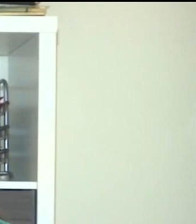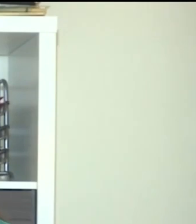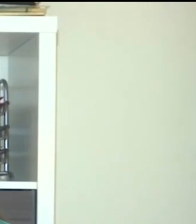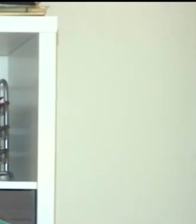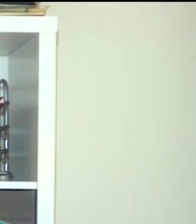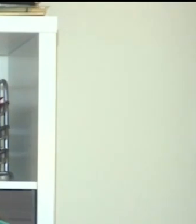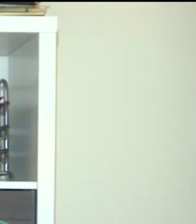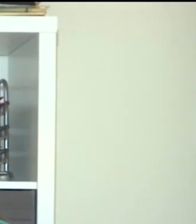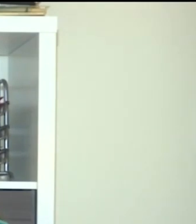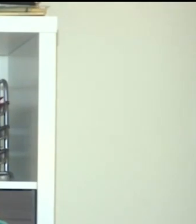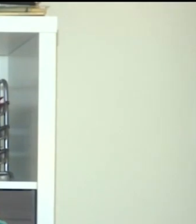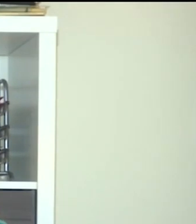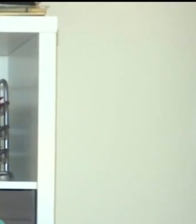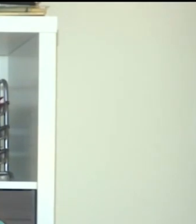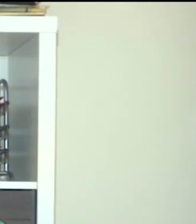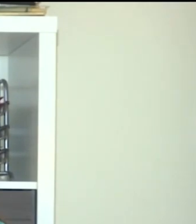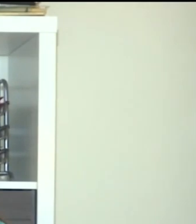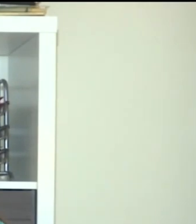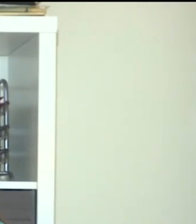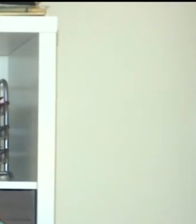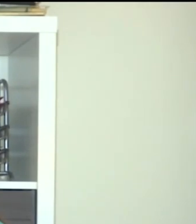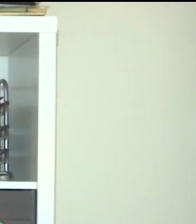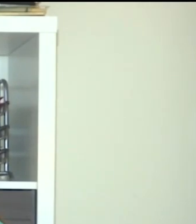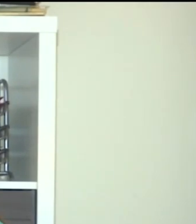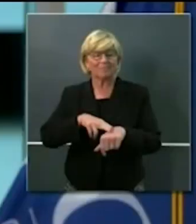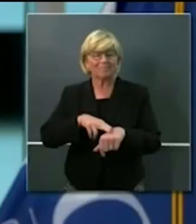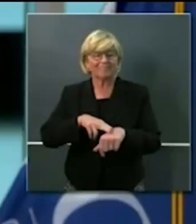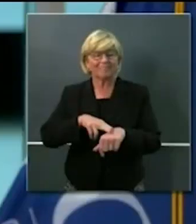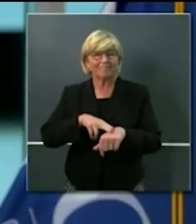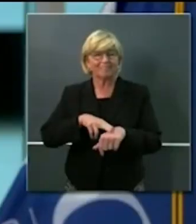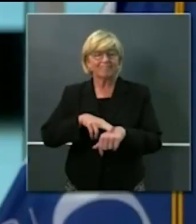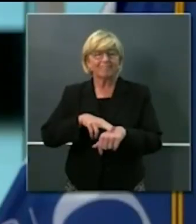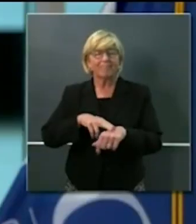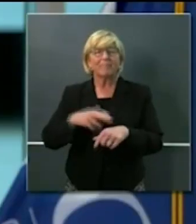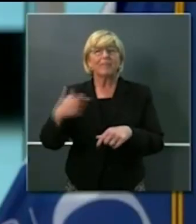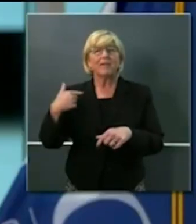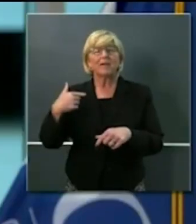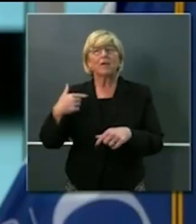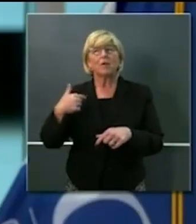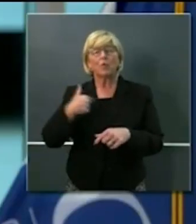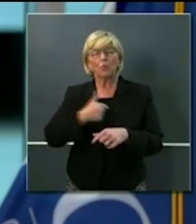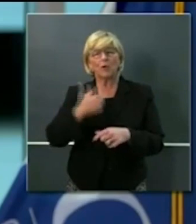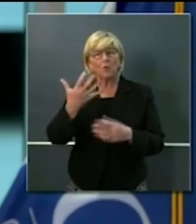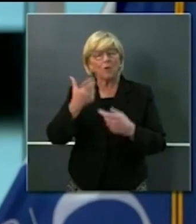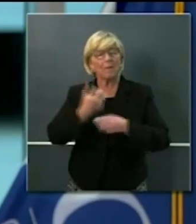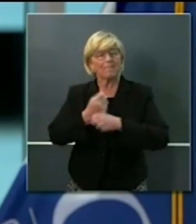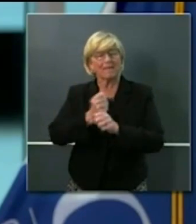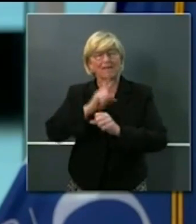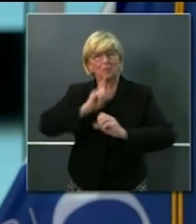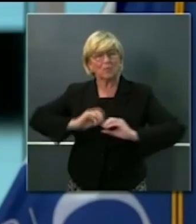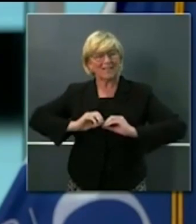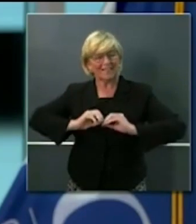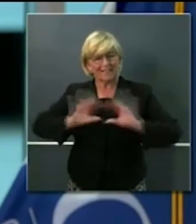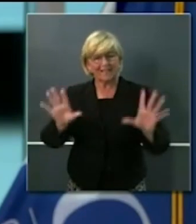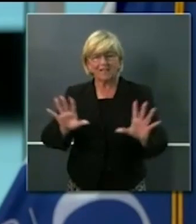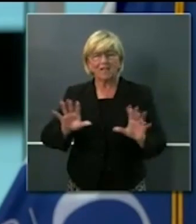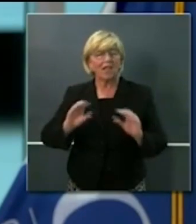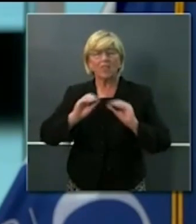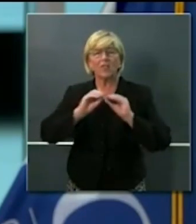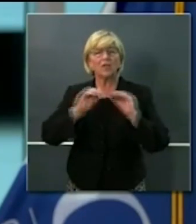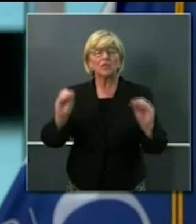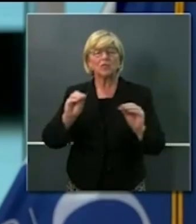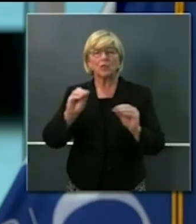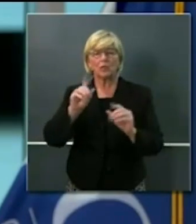is one of the key pieces needed before California reopens. We have tried to make it crystal clear that there is no light